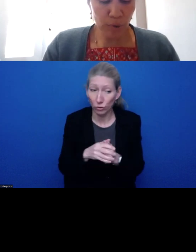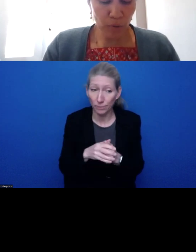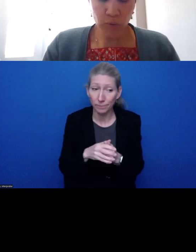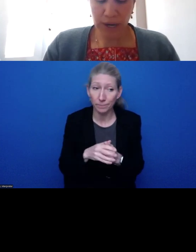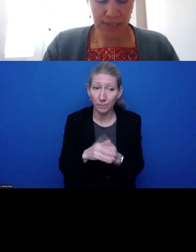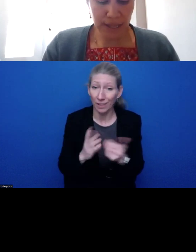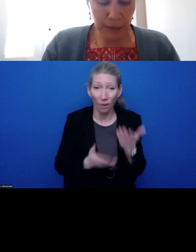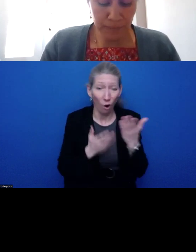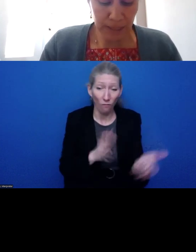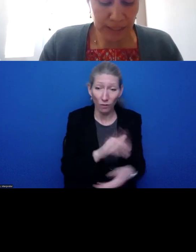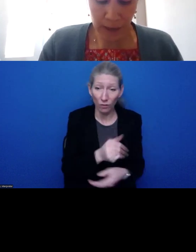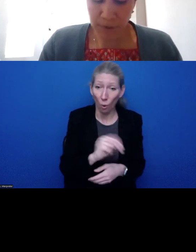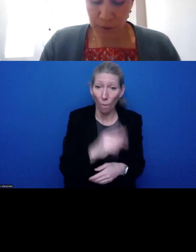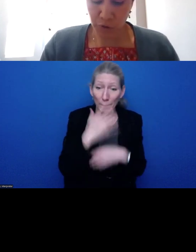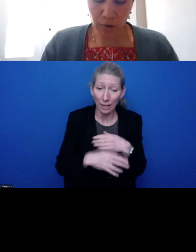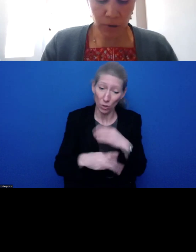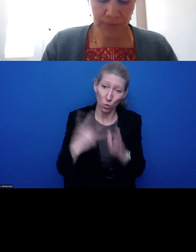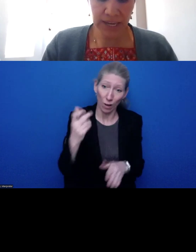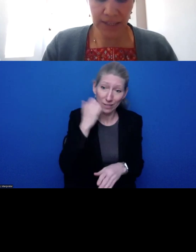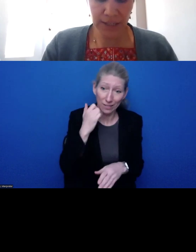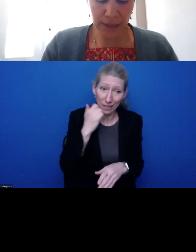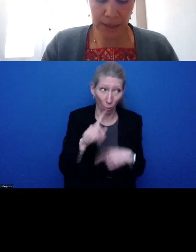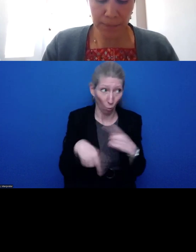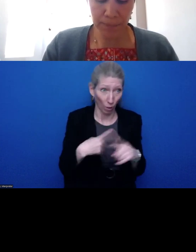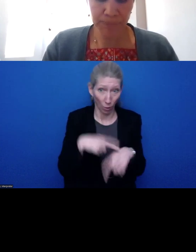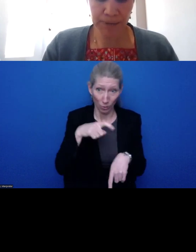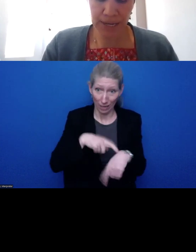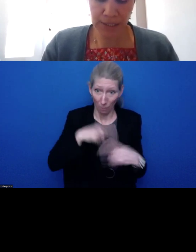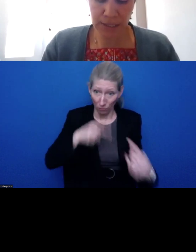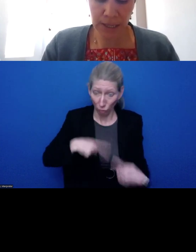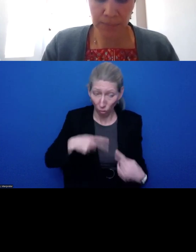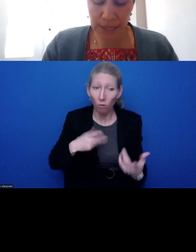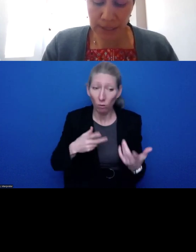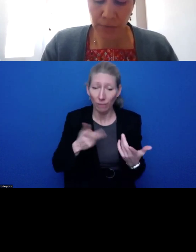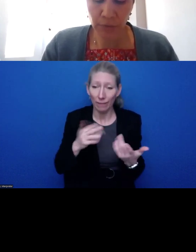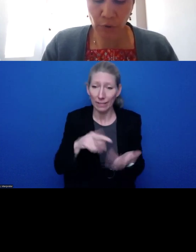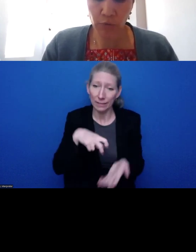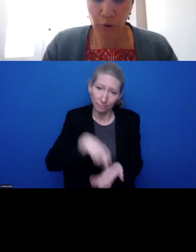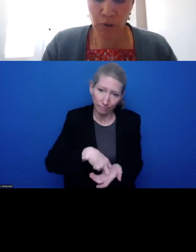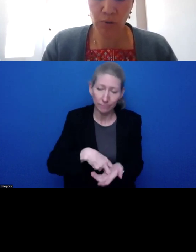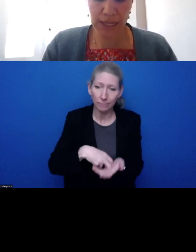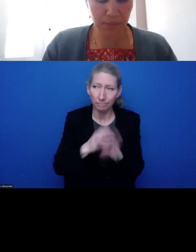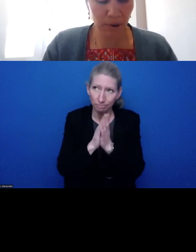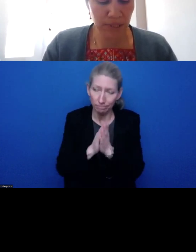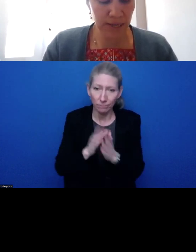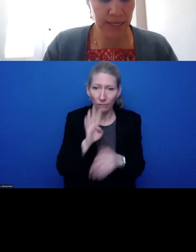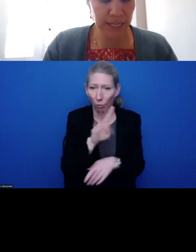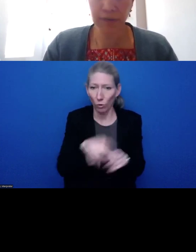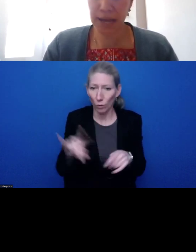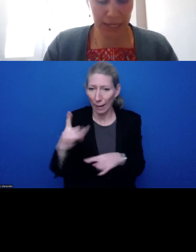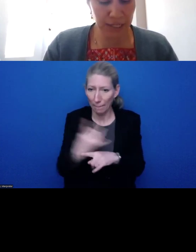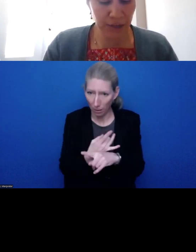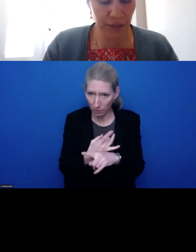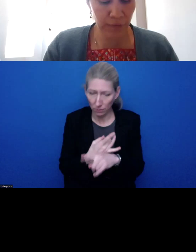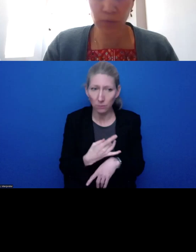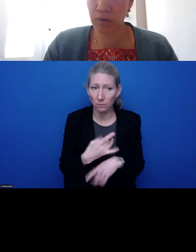their own blood twice a day in times of struggle, they did penance for 4 to 8 months and